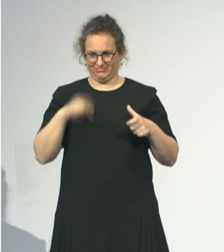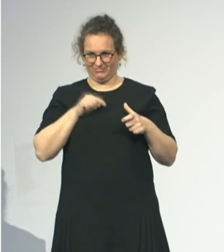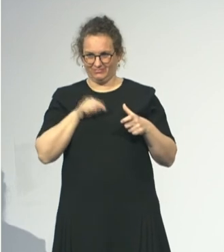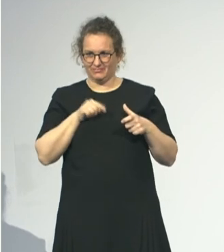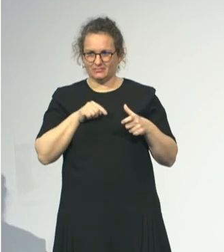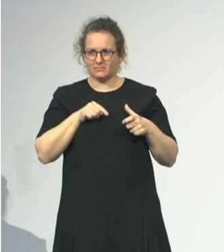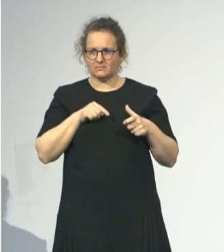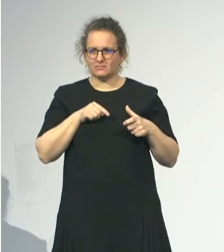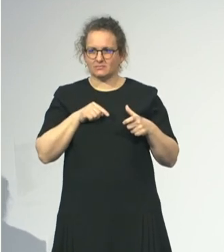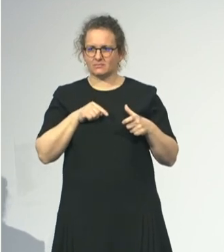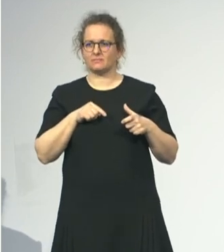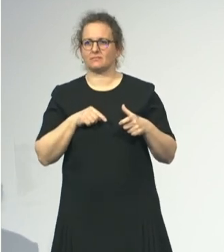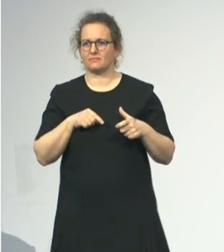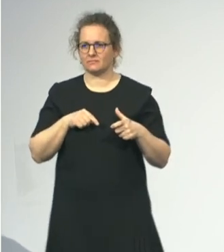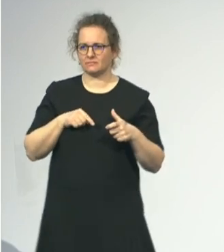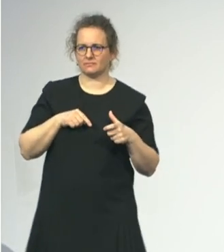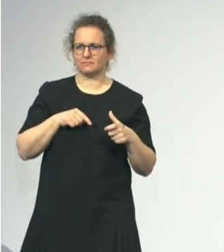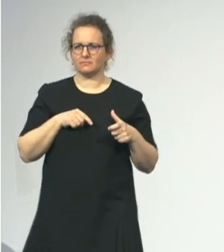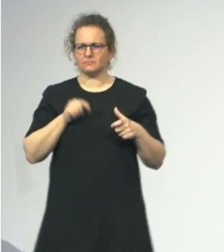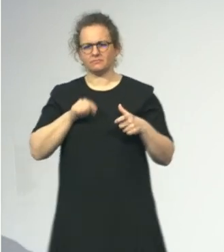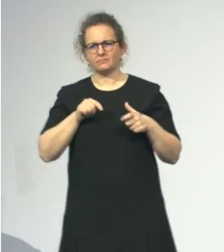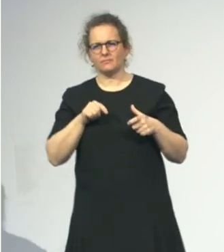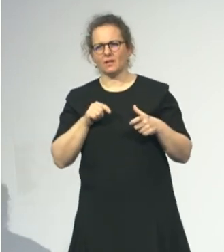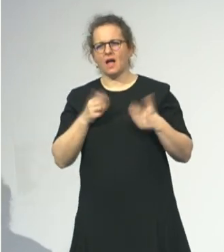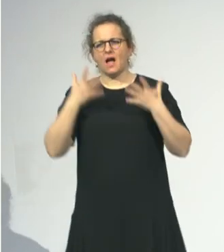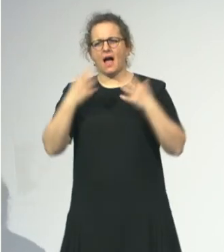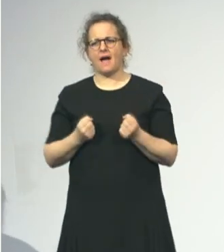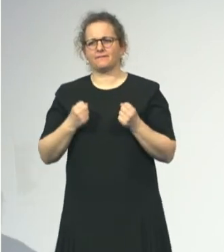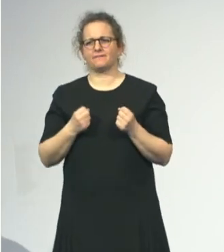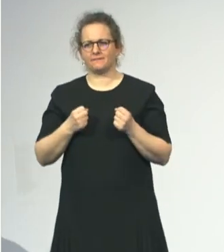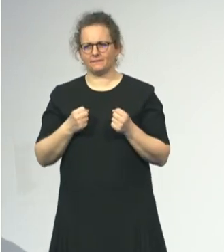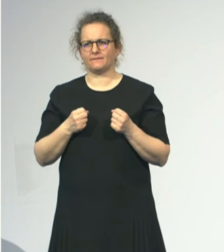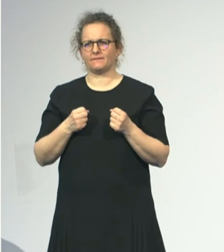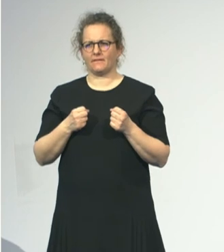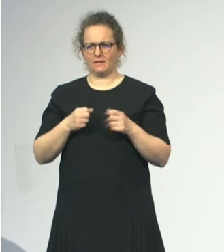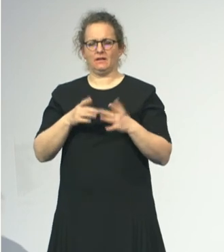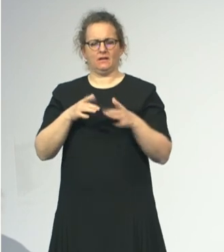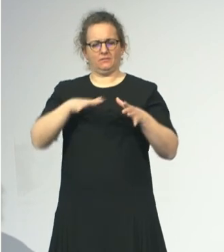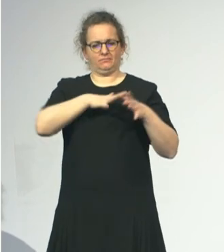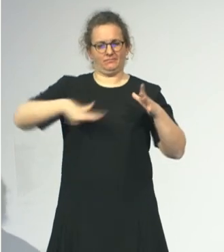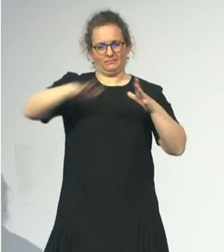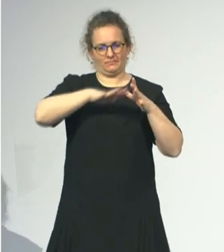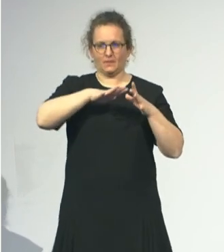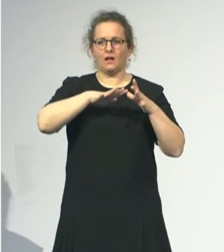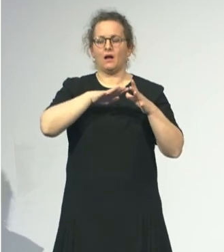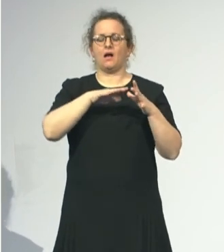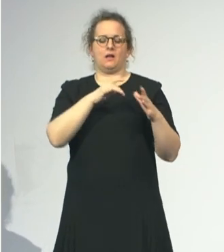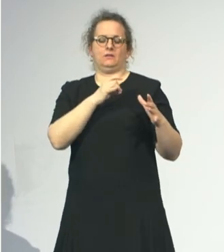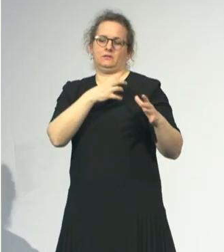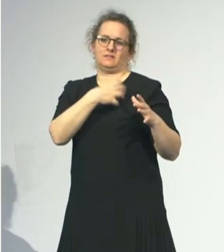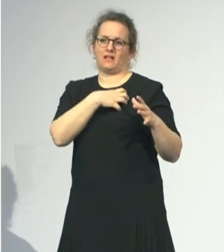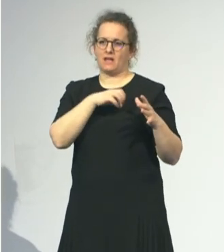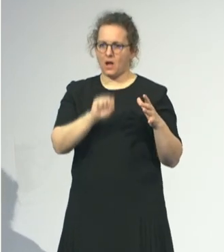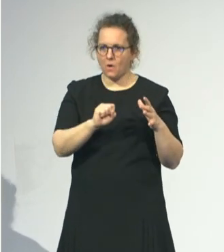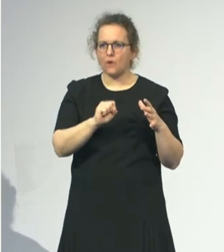to Chile. Great, yes, to Santiago. Santiago de Chile. And for me, it's important because we in Brazil we don't have